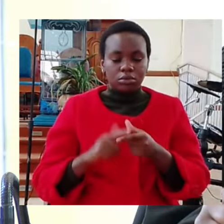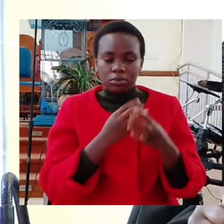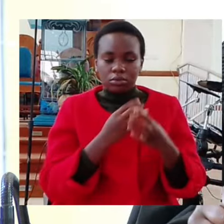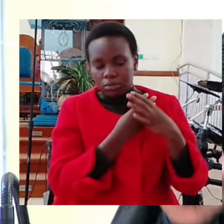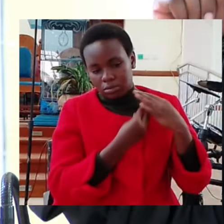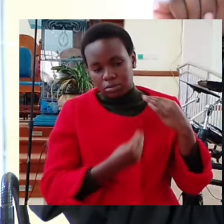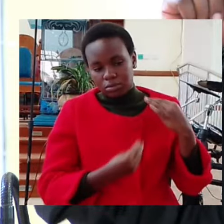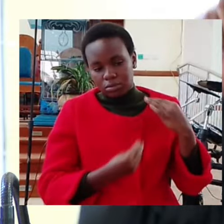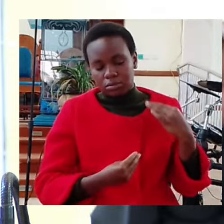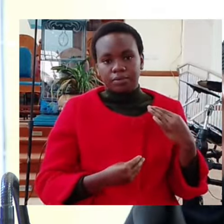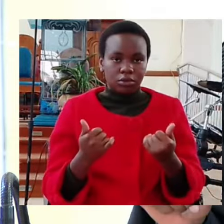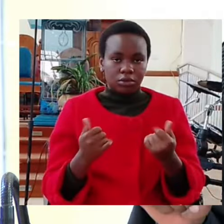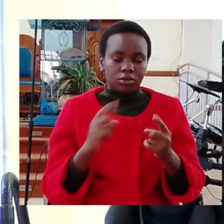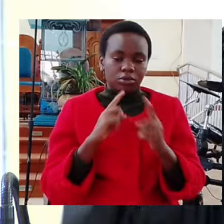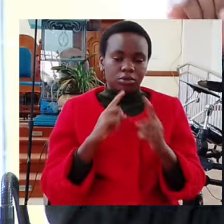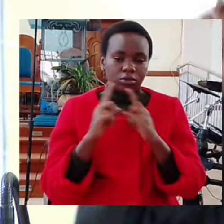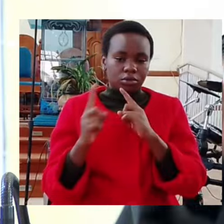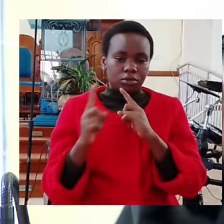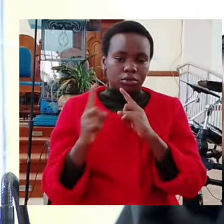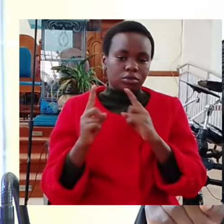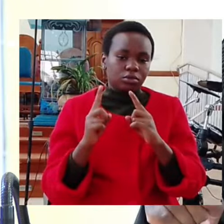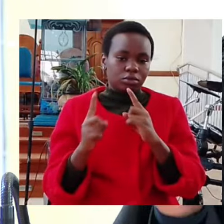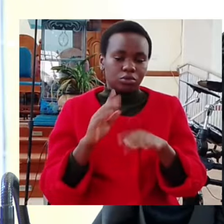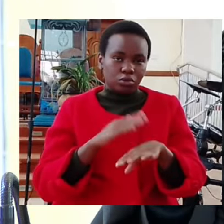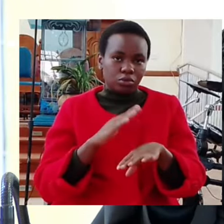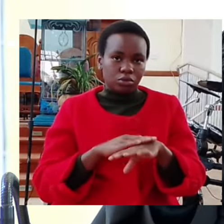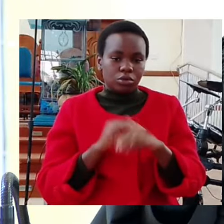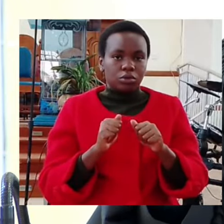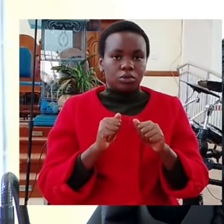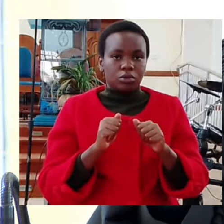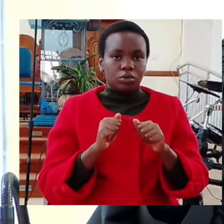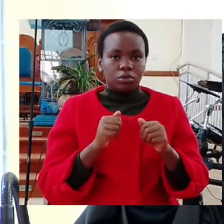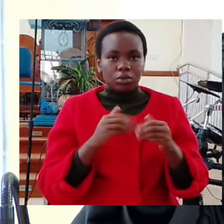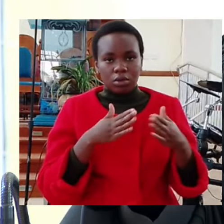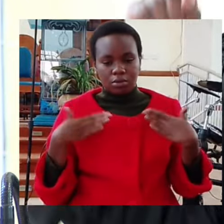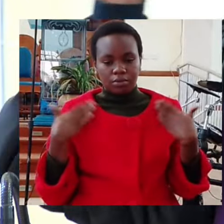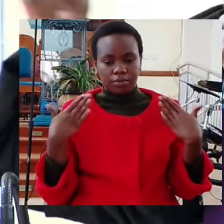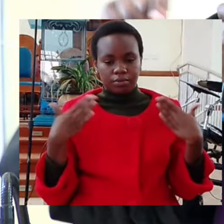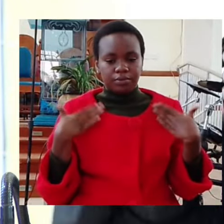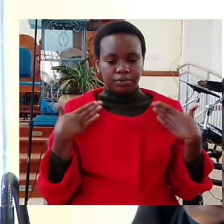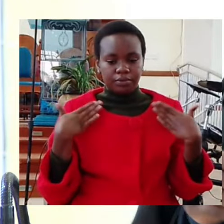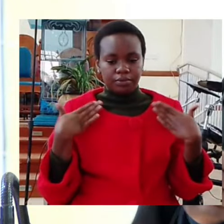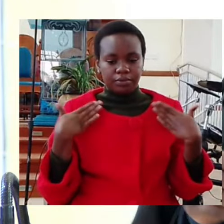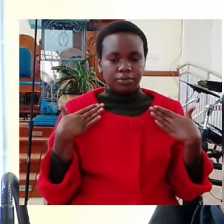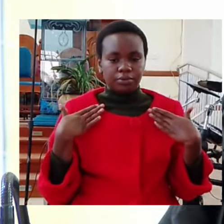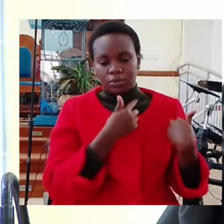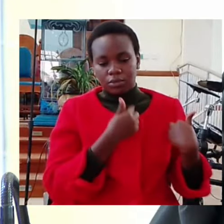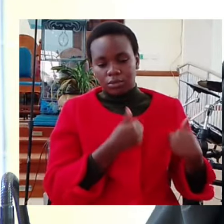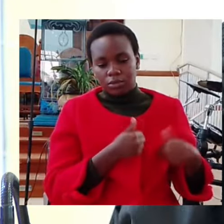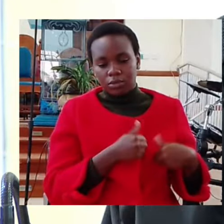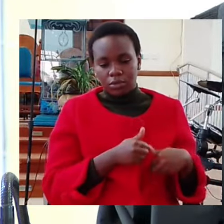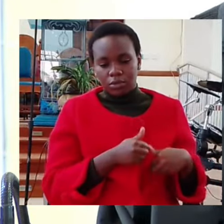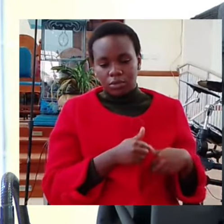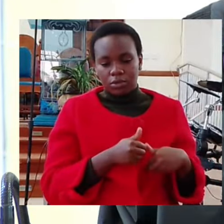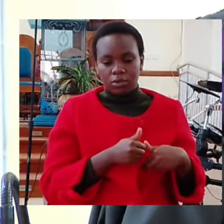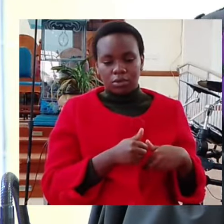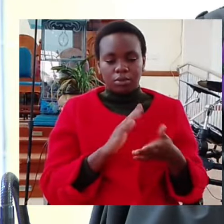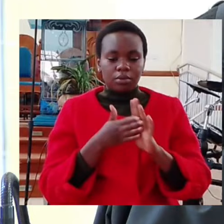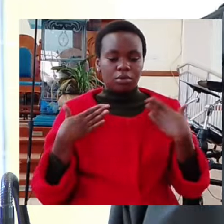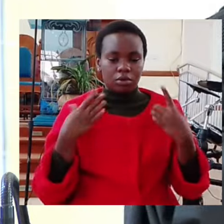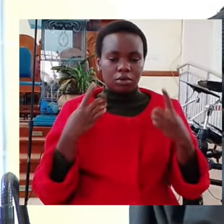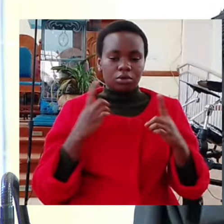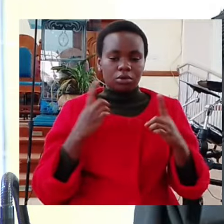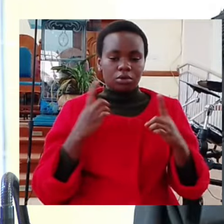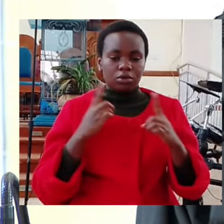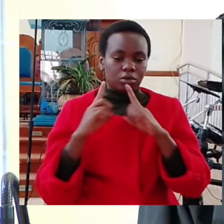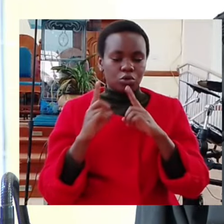Ede kwaririo wega nigukena gutumaga ngoro ya mundu ucio ikene. Kwaririo wega.